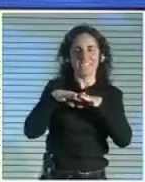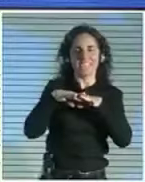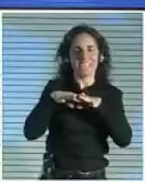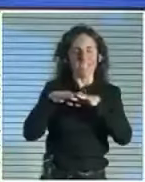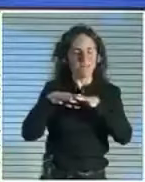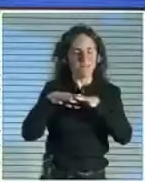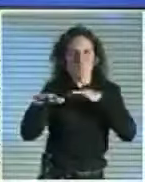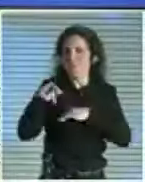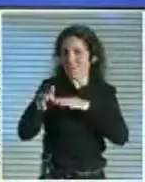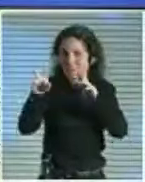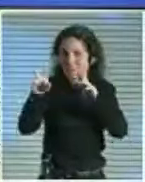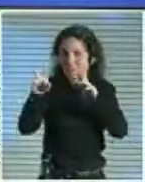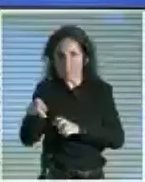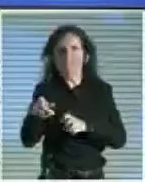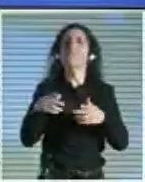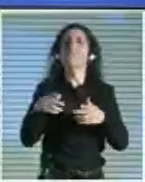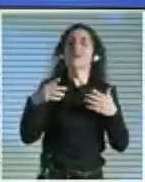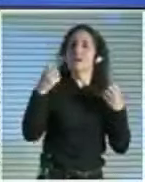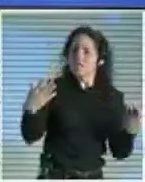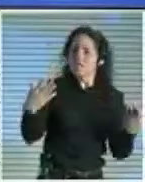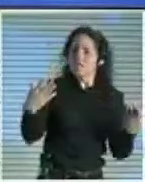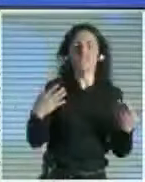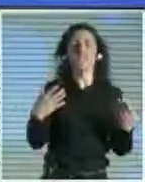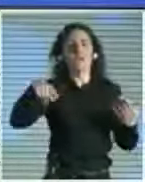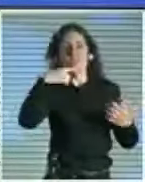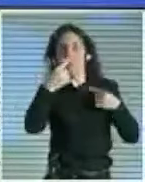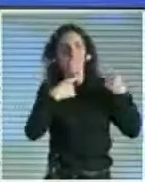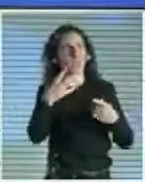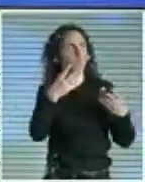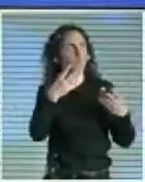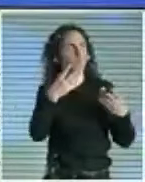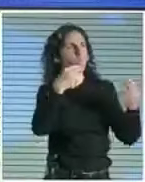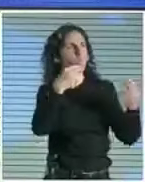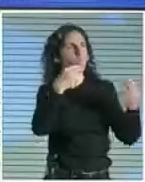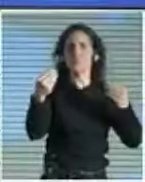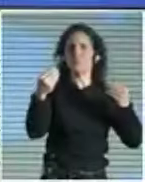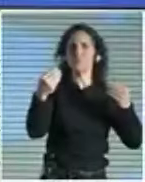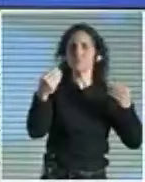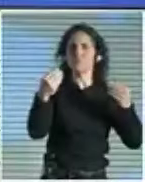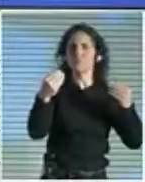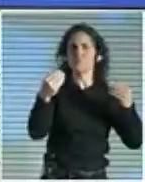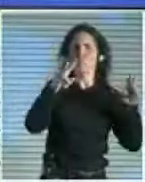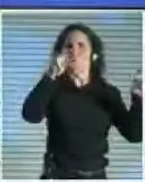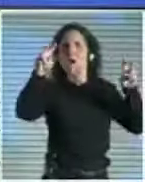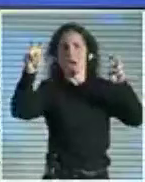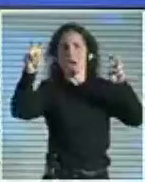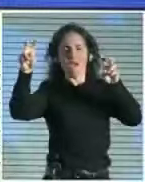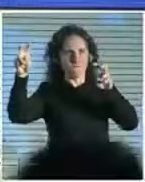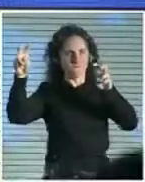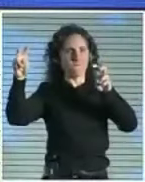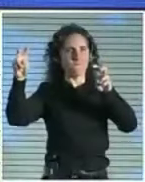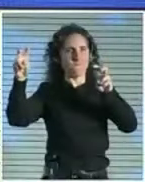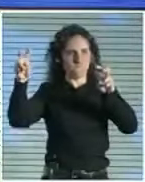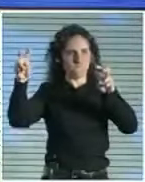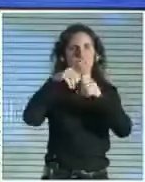build new processes, build new things to save energy, to be sustainable, to try things